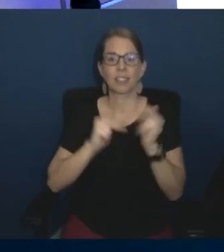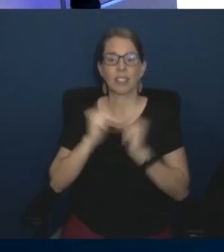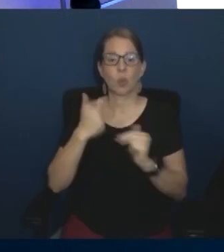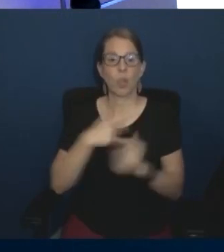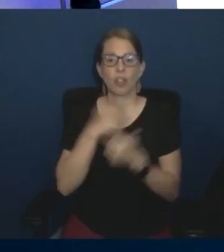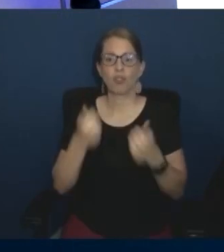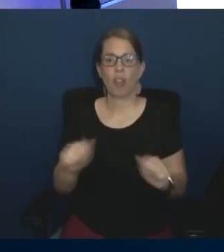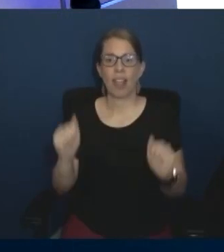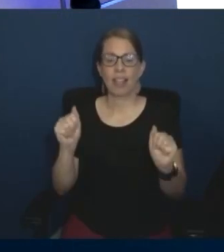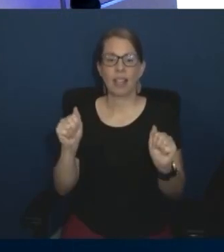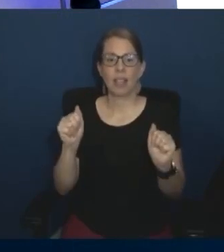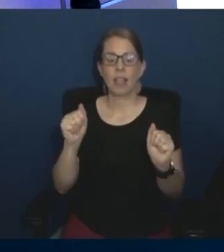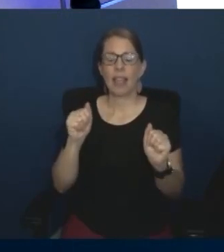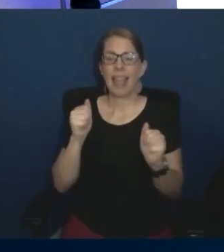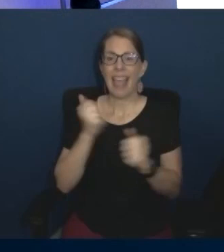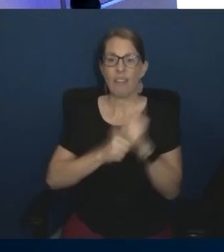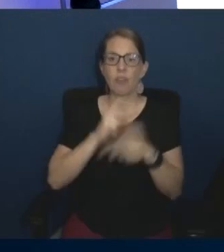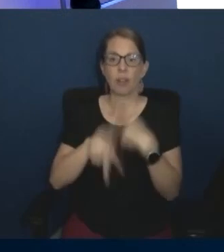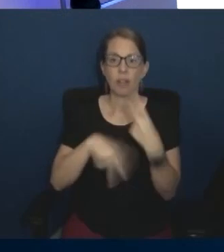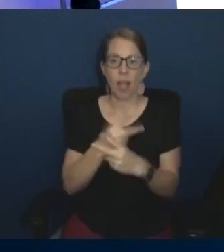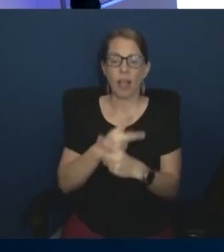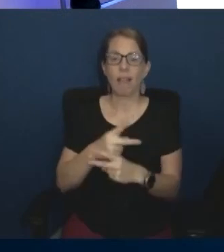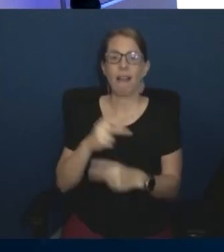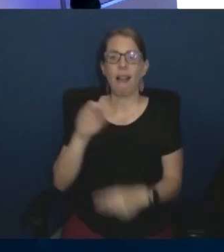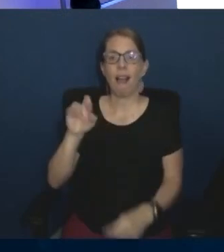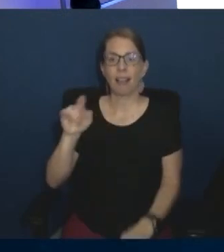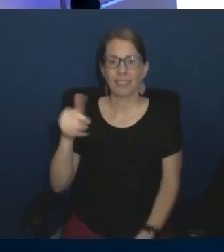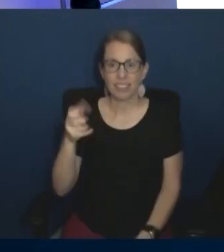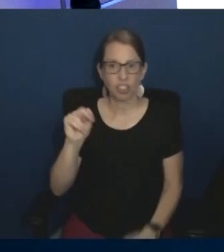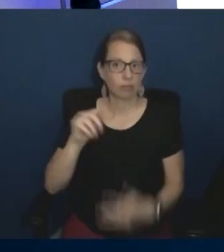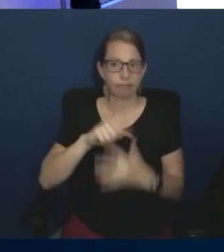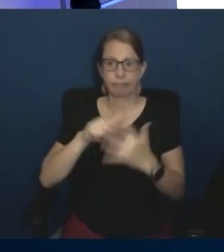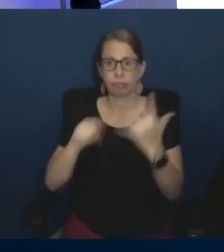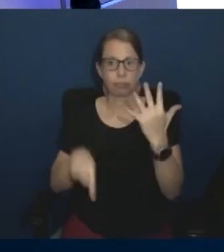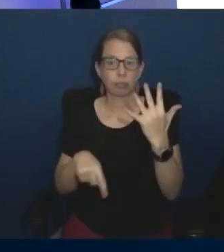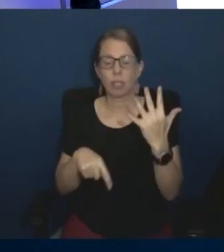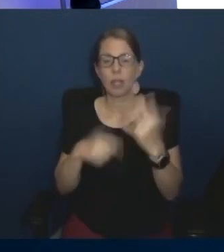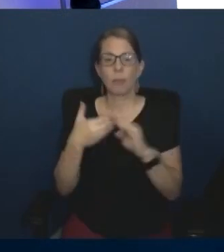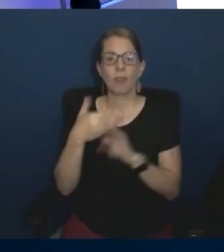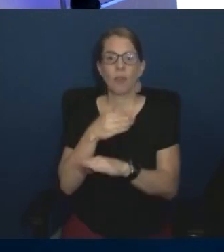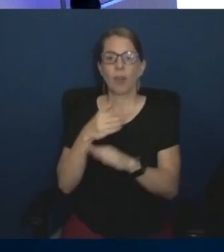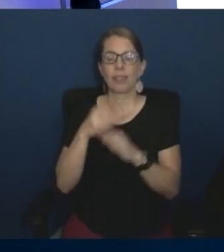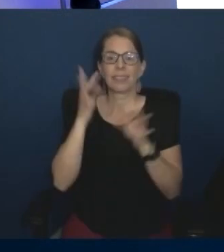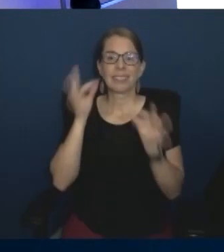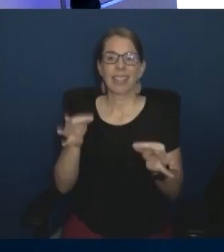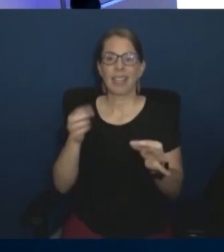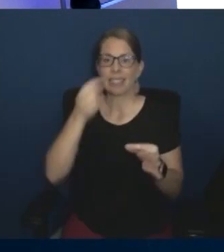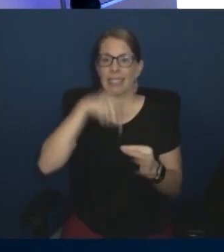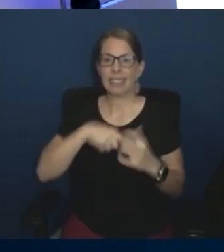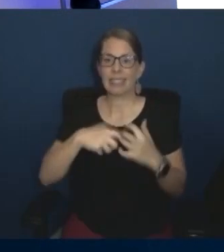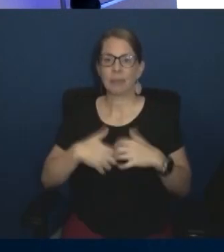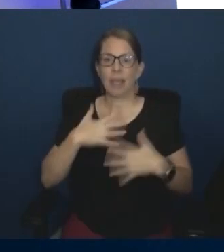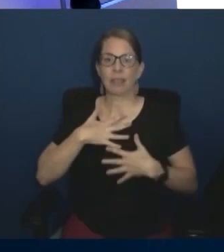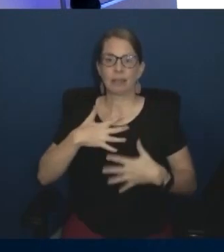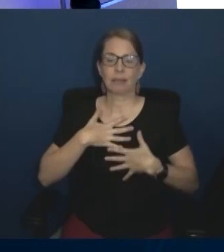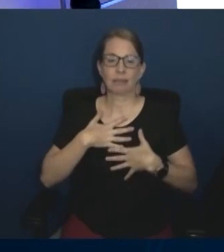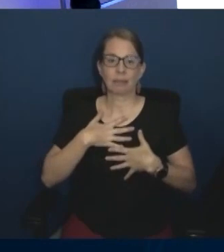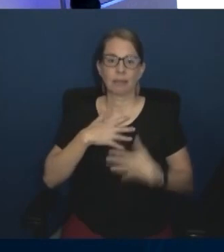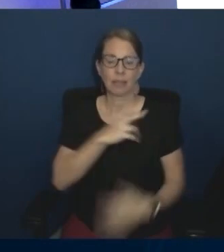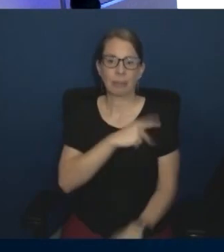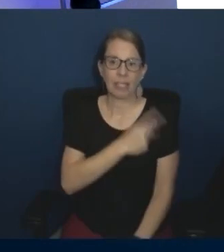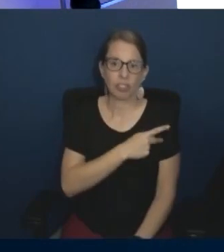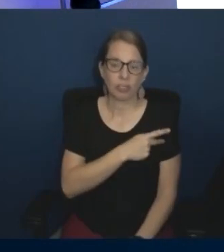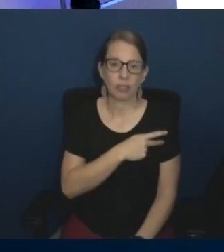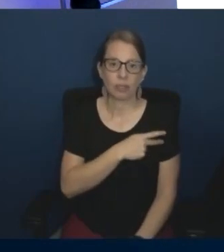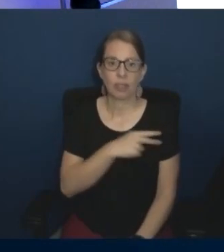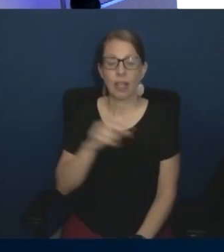of oxygen, high flow, NIV, before deciding to intubate a patient. What are you guys allowing in vitals?